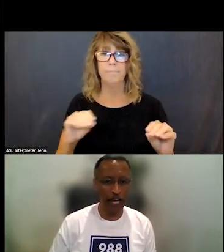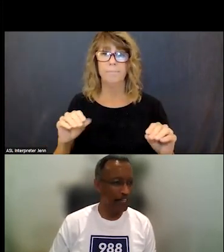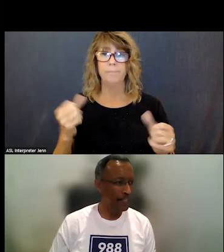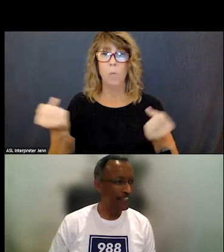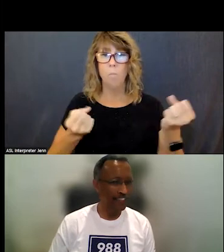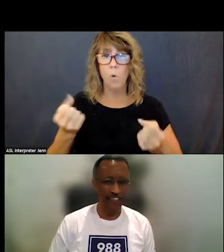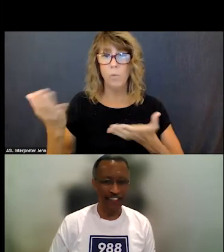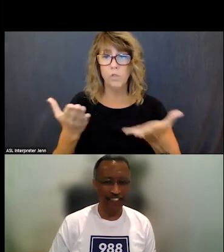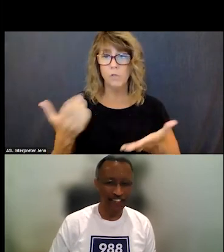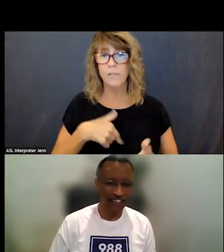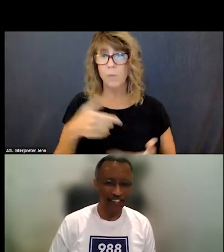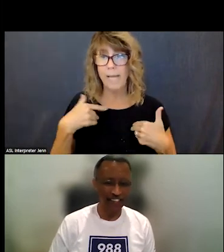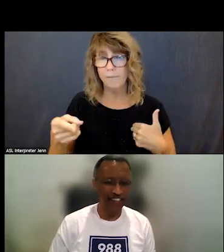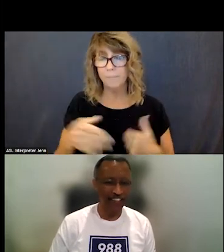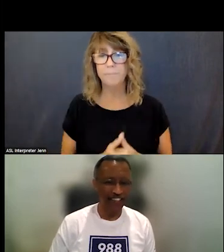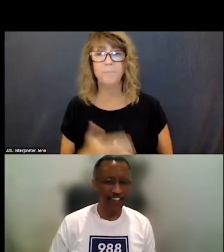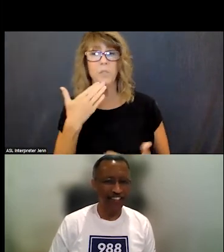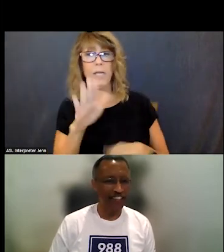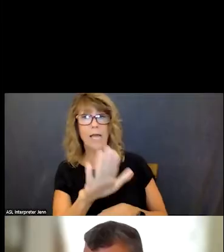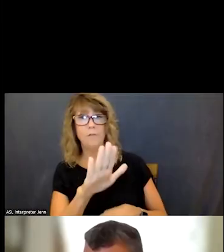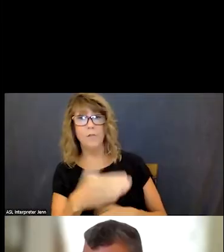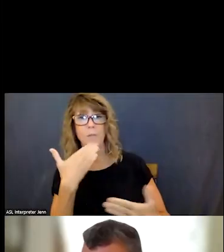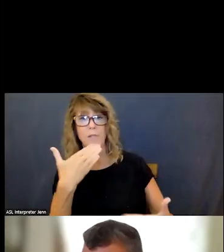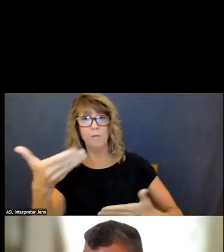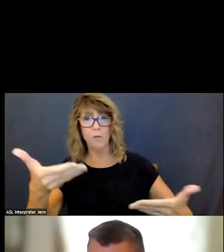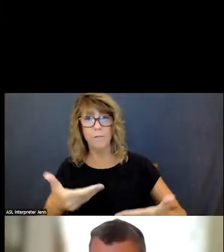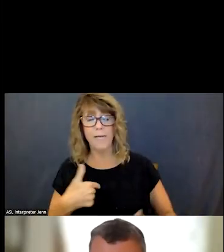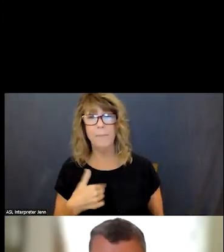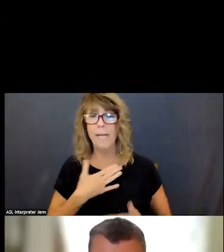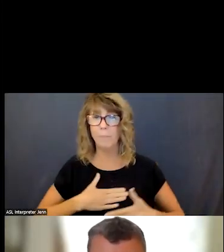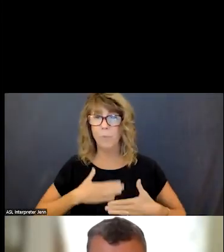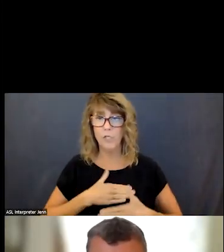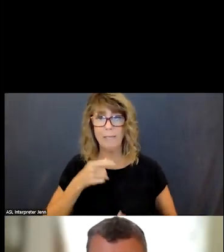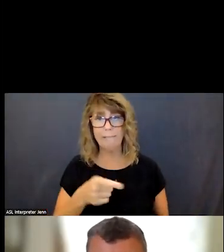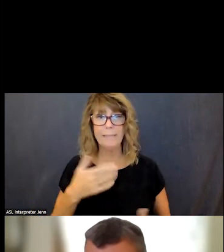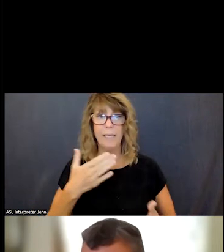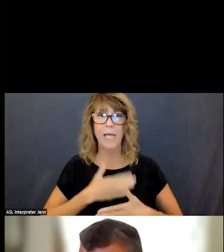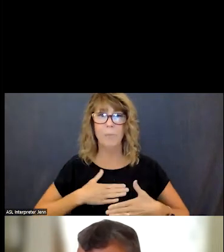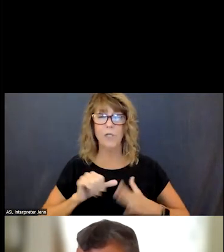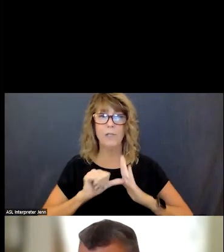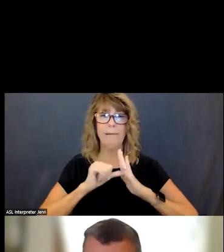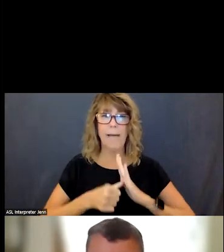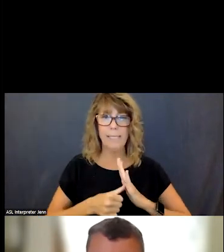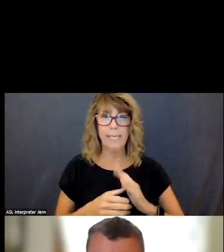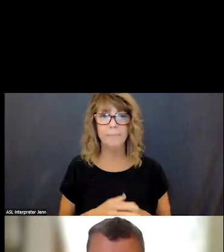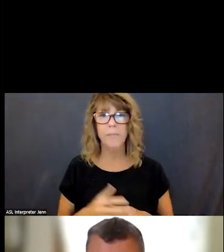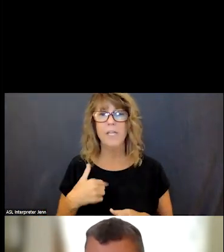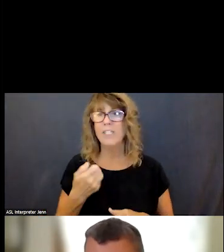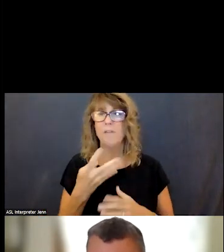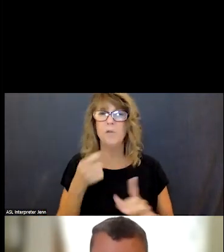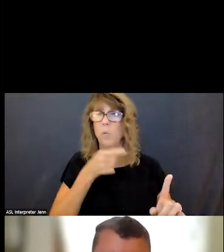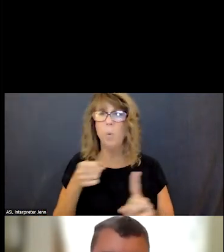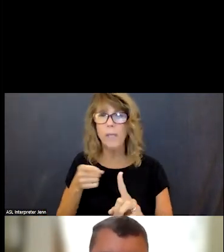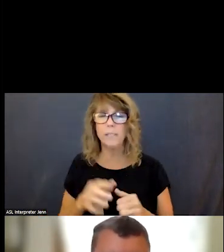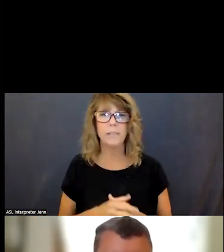on that. Good afternoon. Thanks for inviting me. Appreciate this and appreciate the highlight of Connecticut. Just a couple of points. One